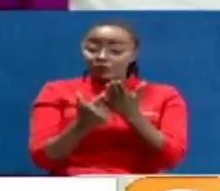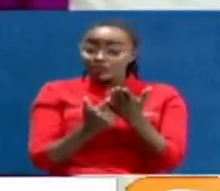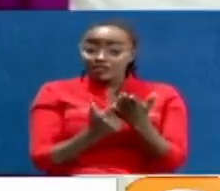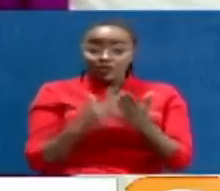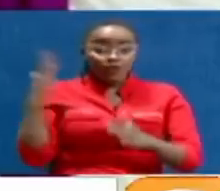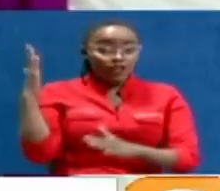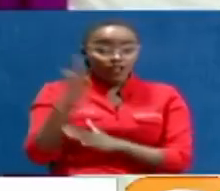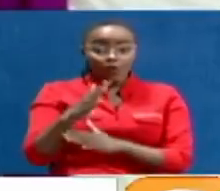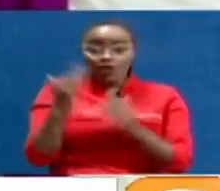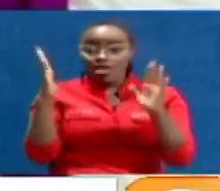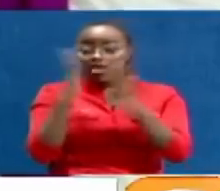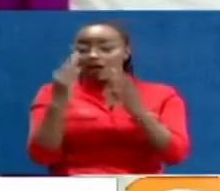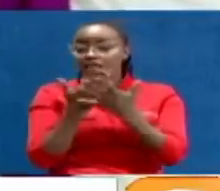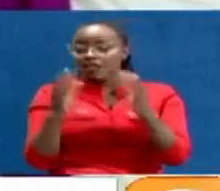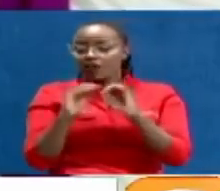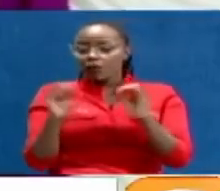discussions. Joe